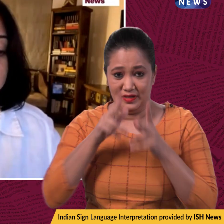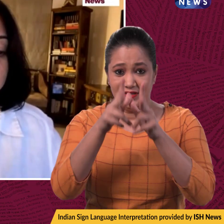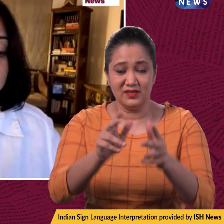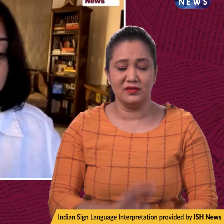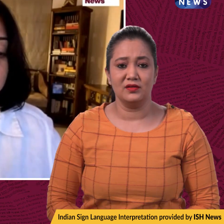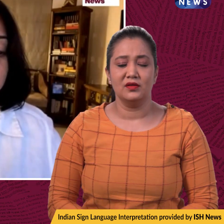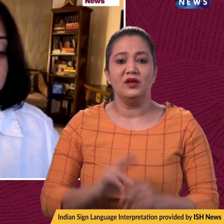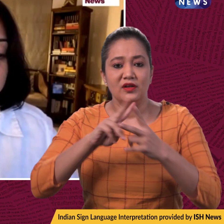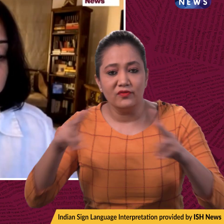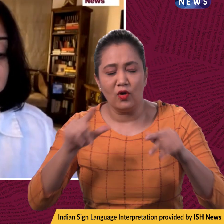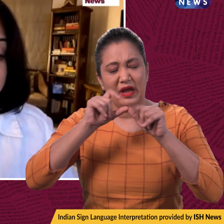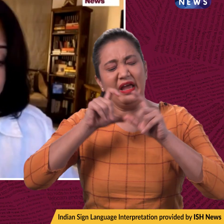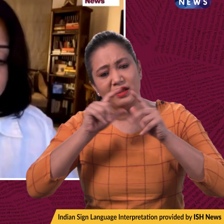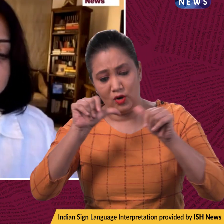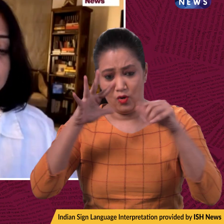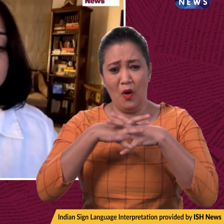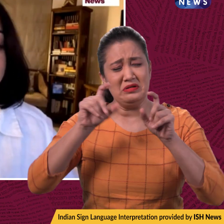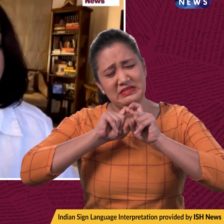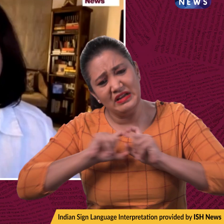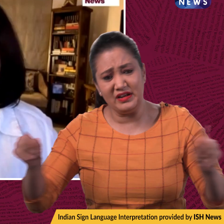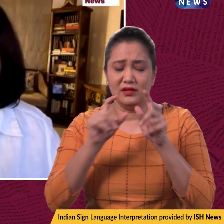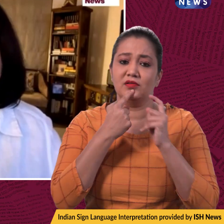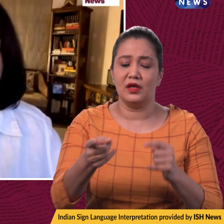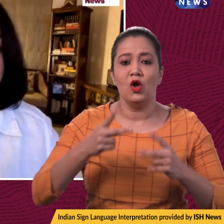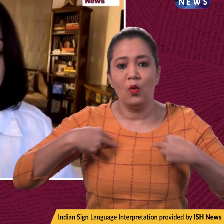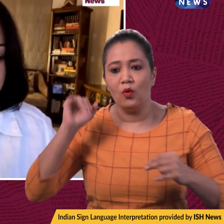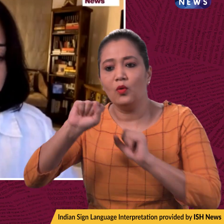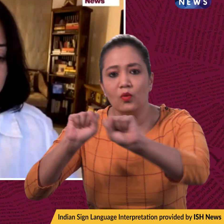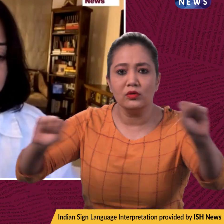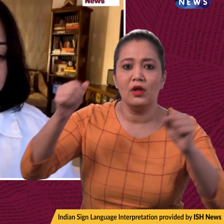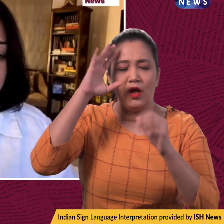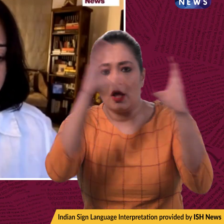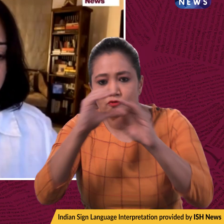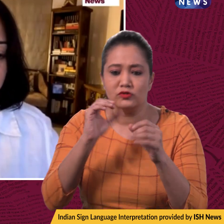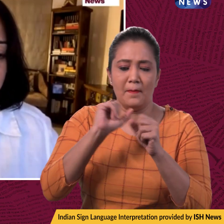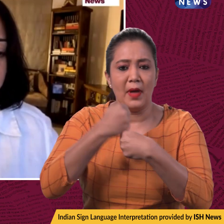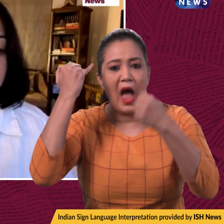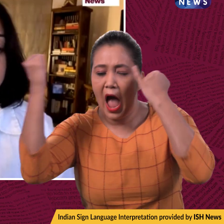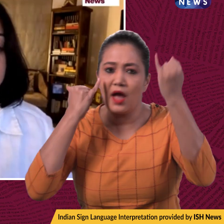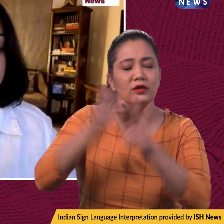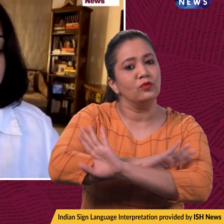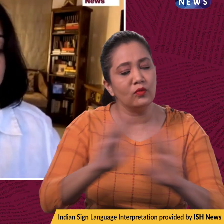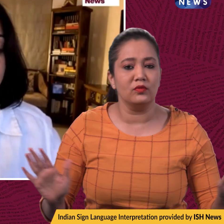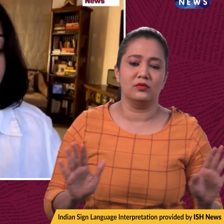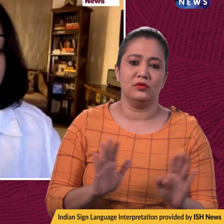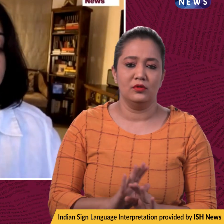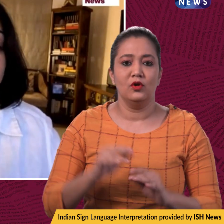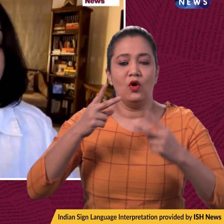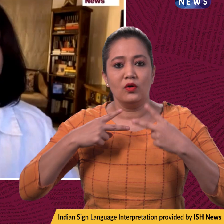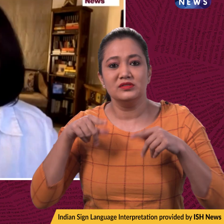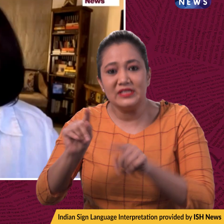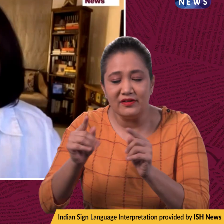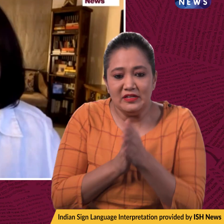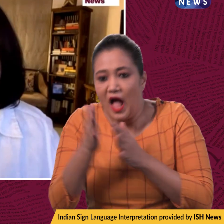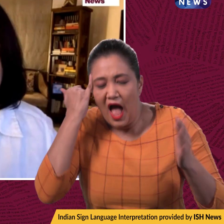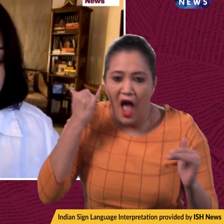have held that when a legislature has expressed clear intention, the courts cannot create ambiguity in the provision. It is right that the courts cannot